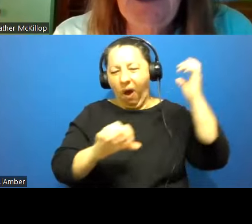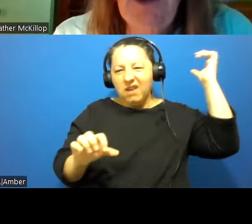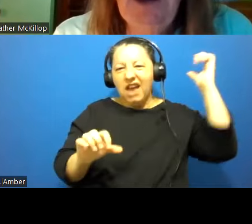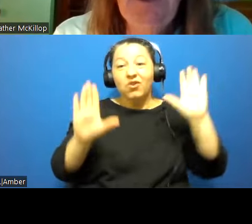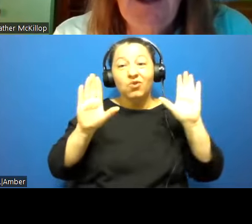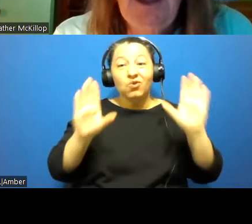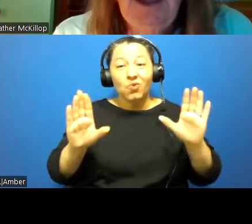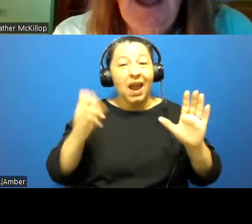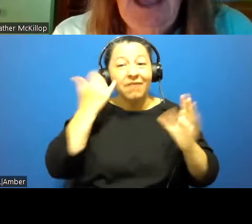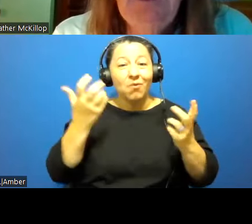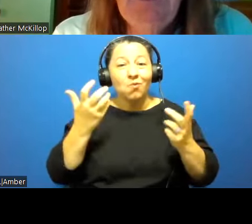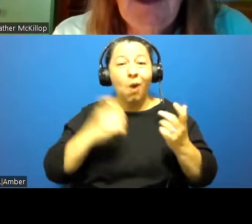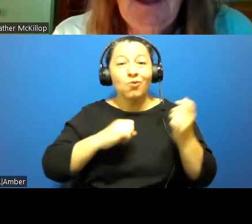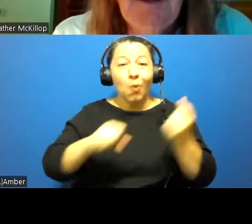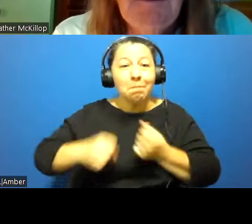not going to get tired.